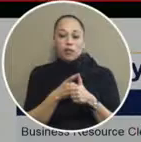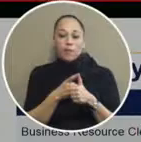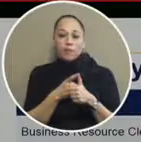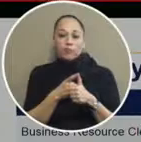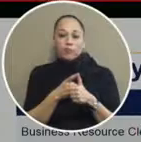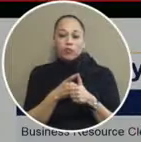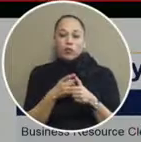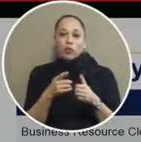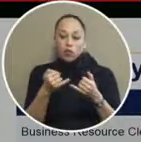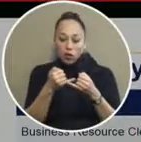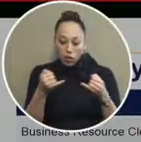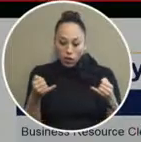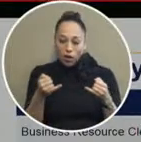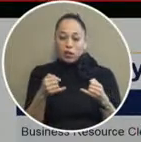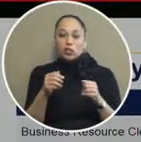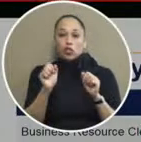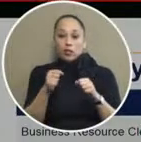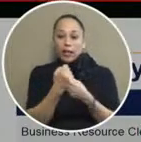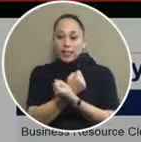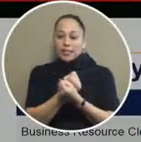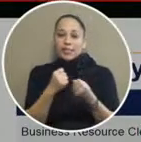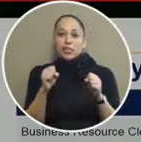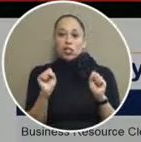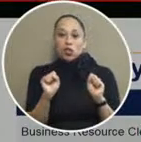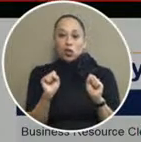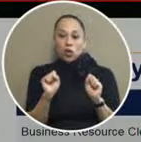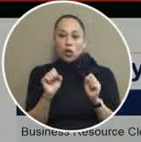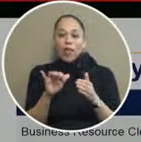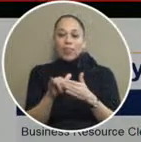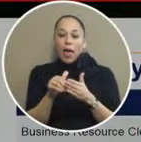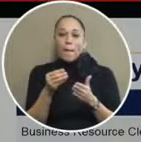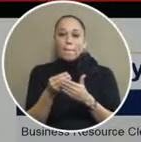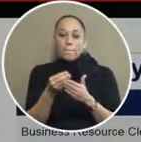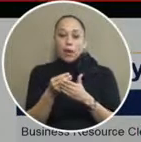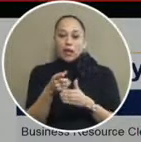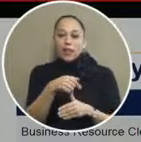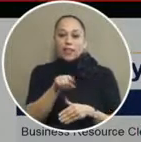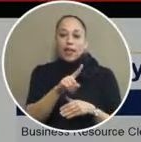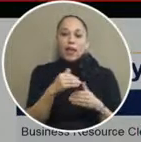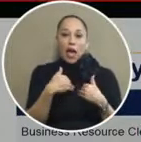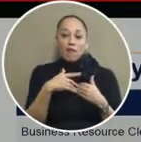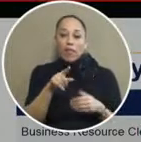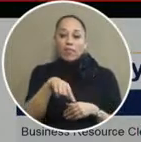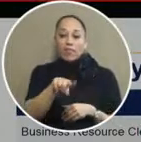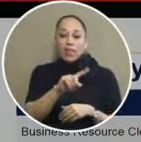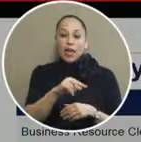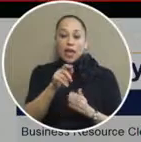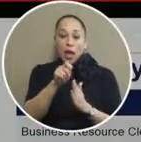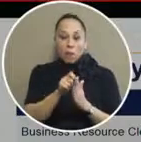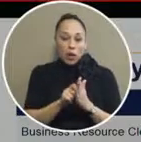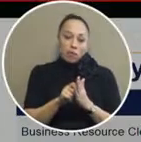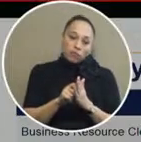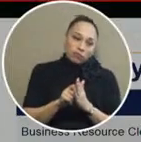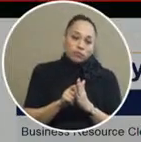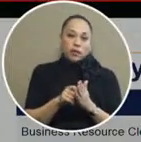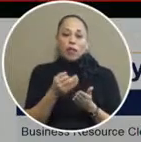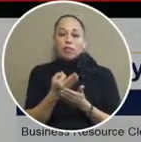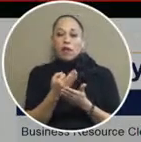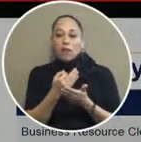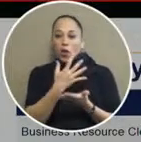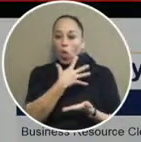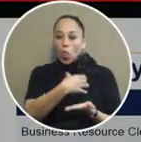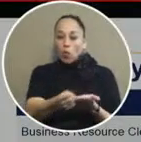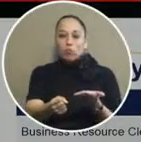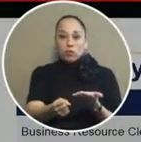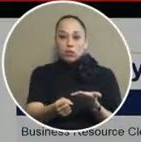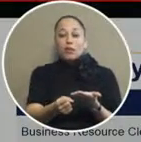to get in line to be able to secure those dollars that they had applied for, but unfortunately the funds were